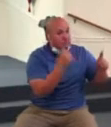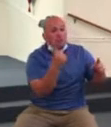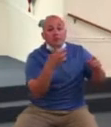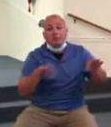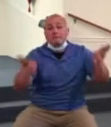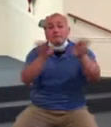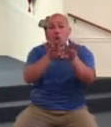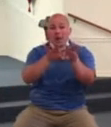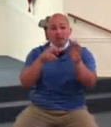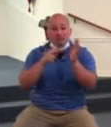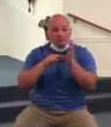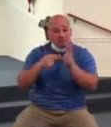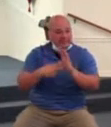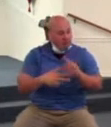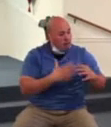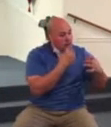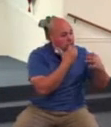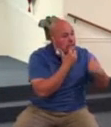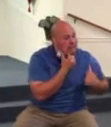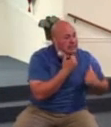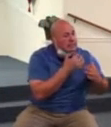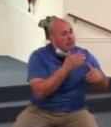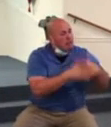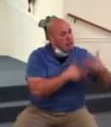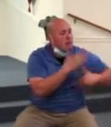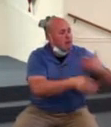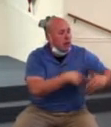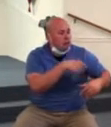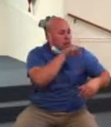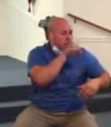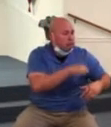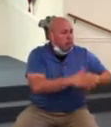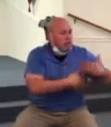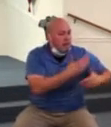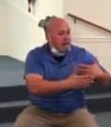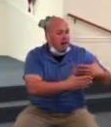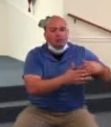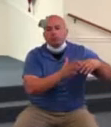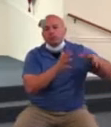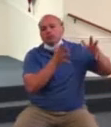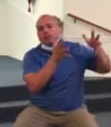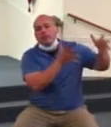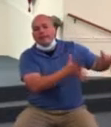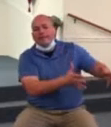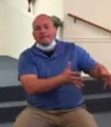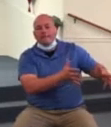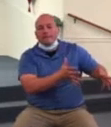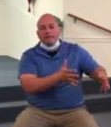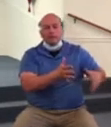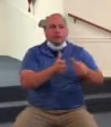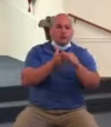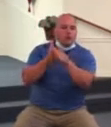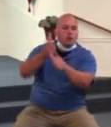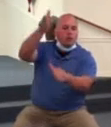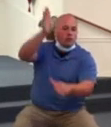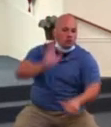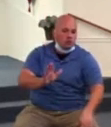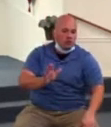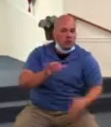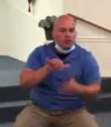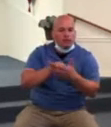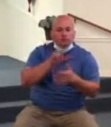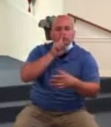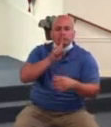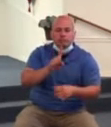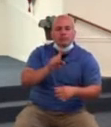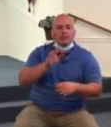you, something, anything, everything, that's real faith.